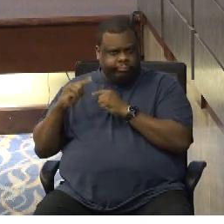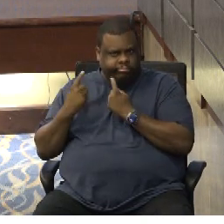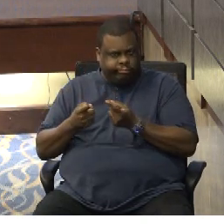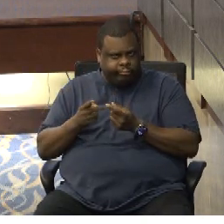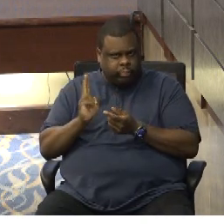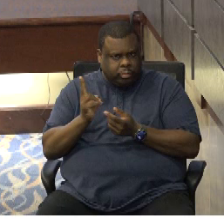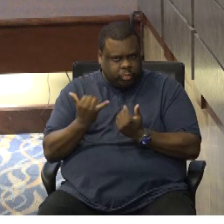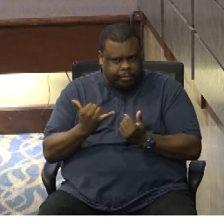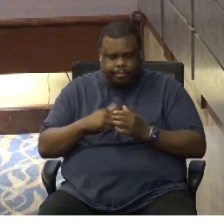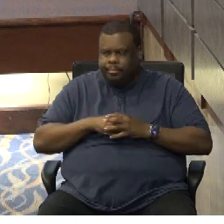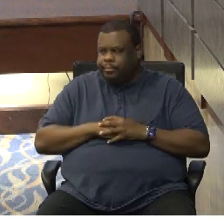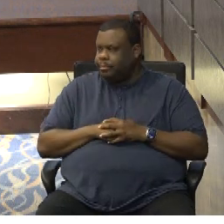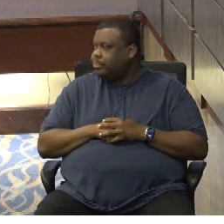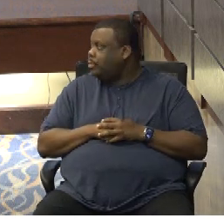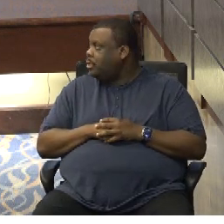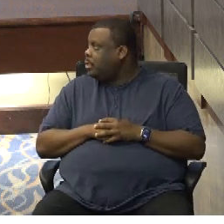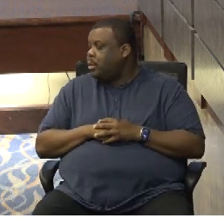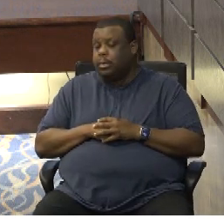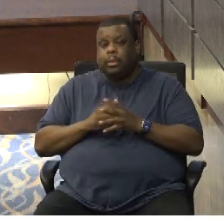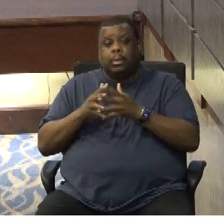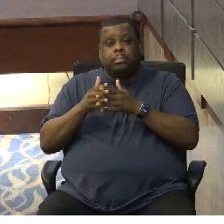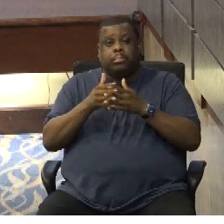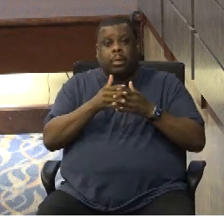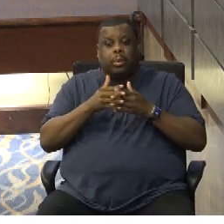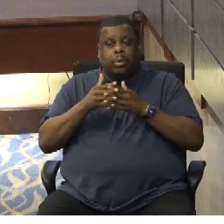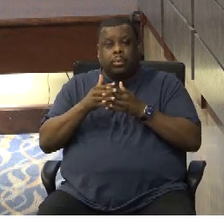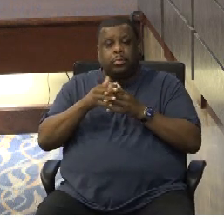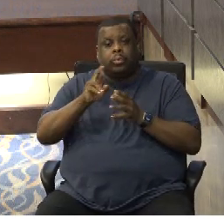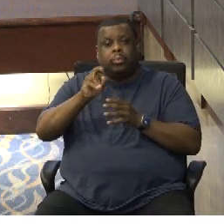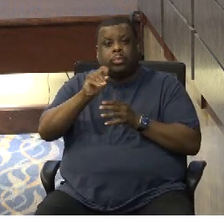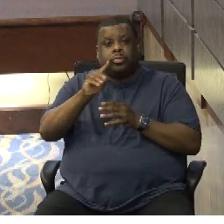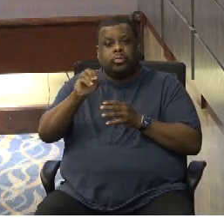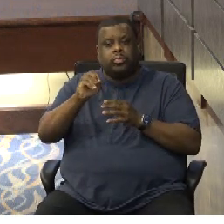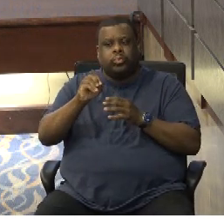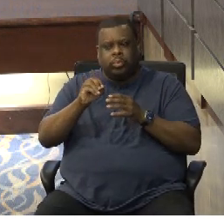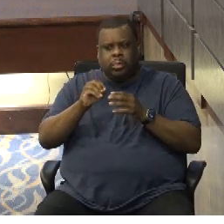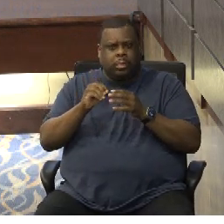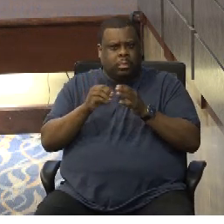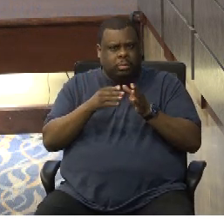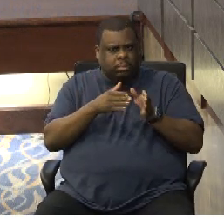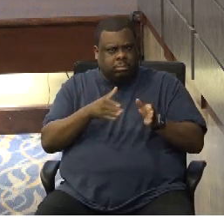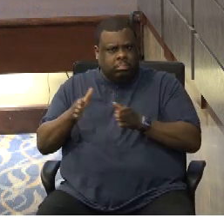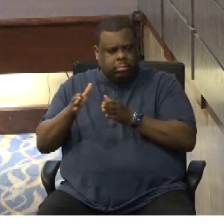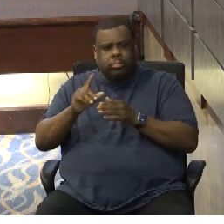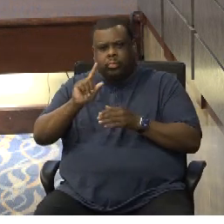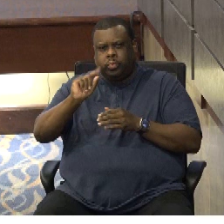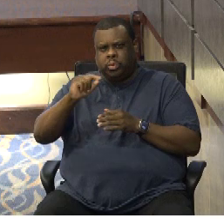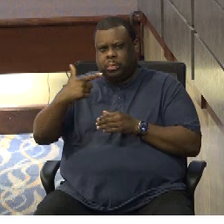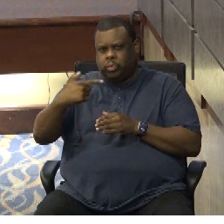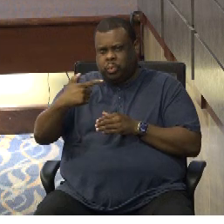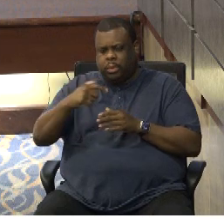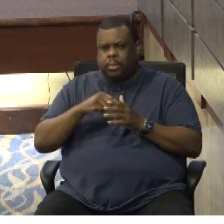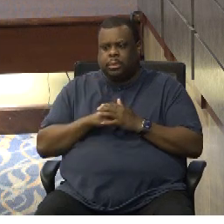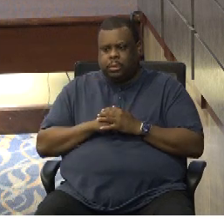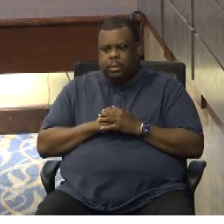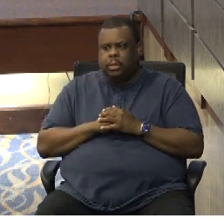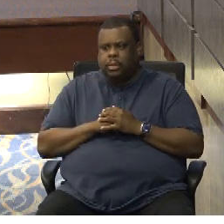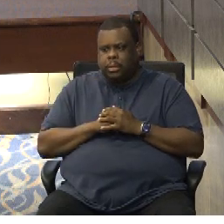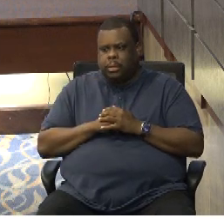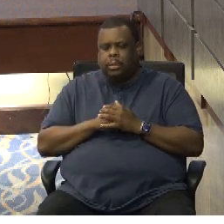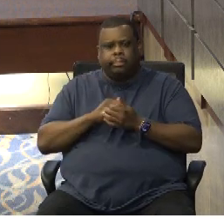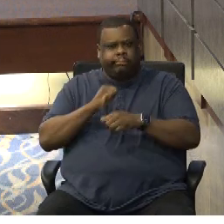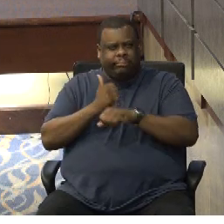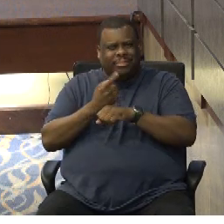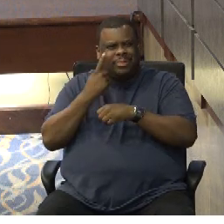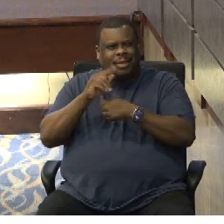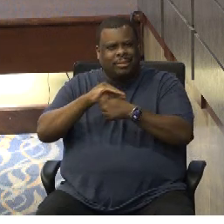So the American Rescue Plan Act, or ARPA, was signed into law on March 11th, 2021, and it established the